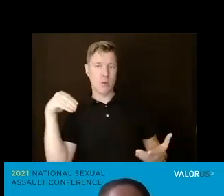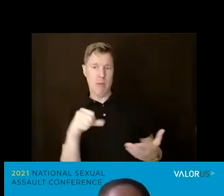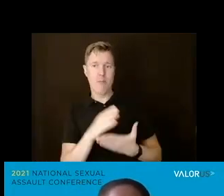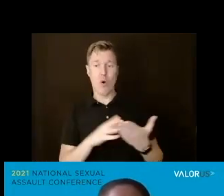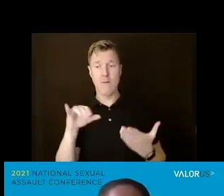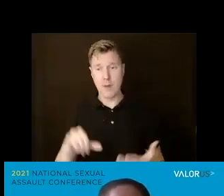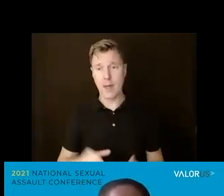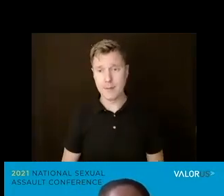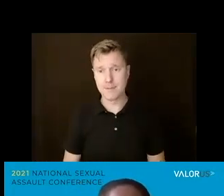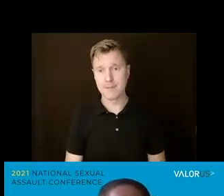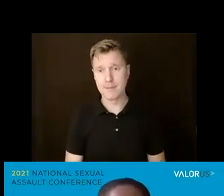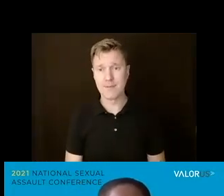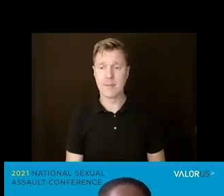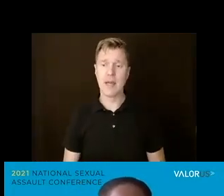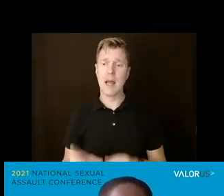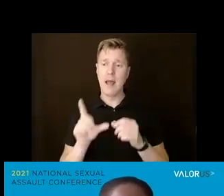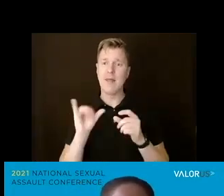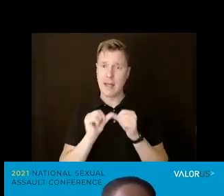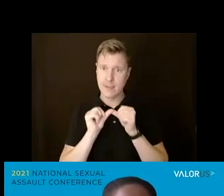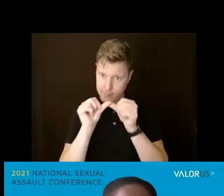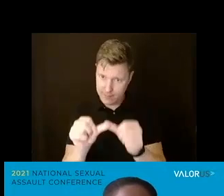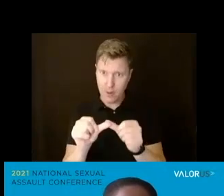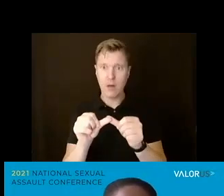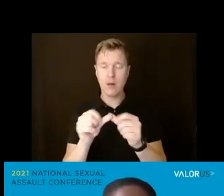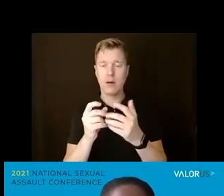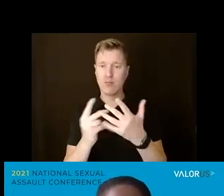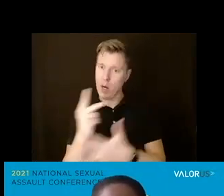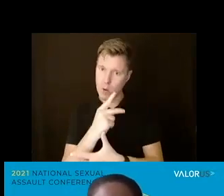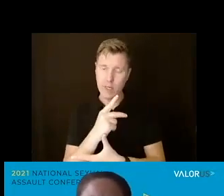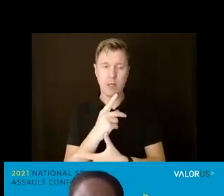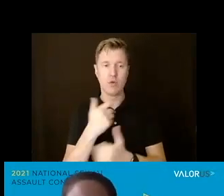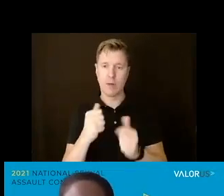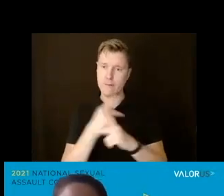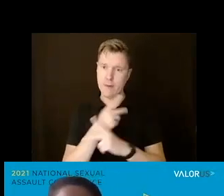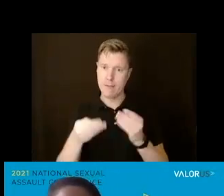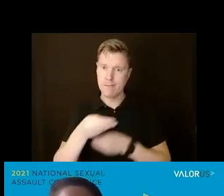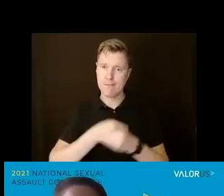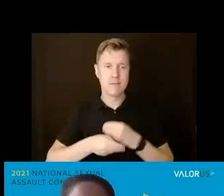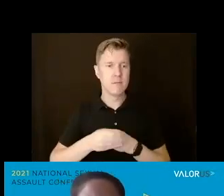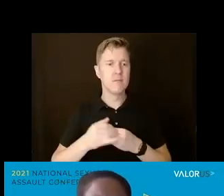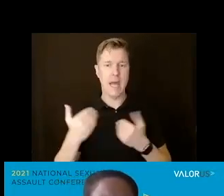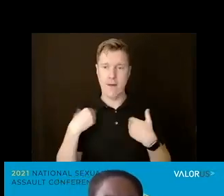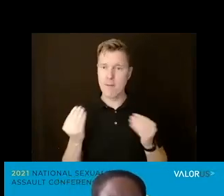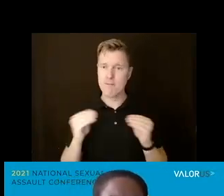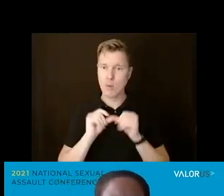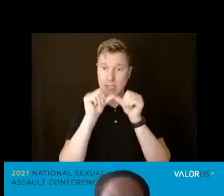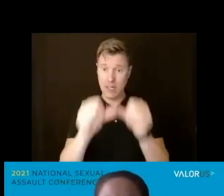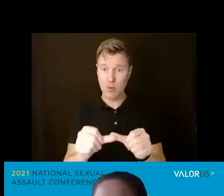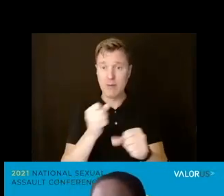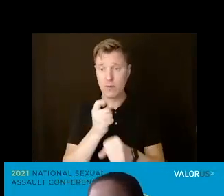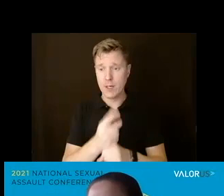And that is continuing to be an ongoing priority in the budget to make it more sustainable each year.